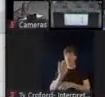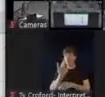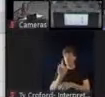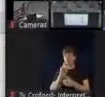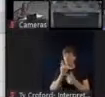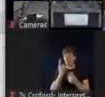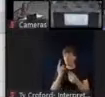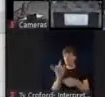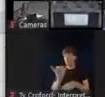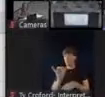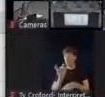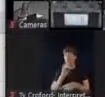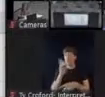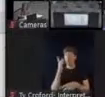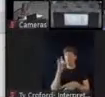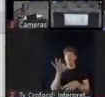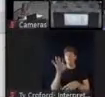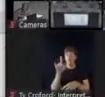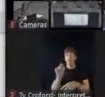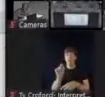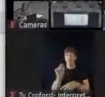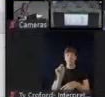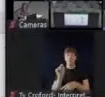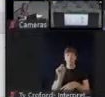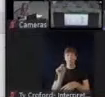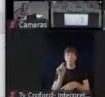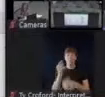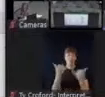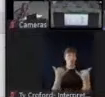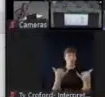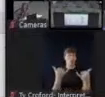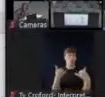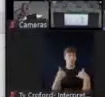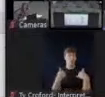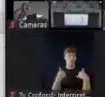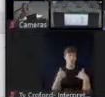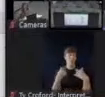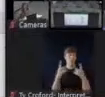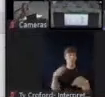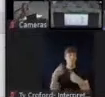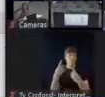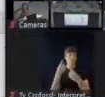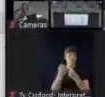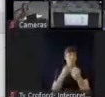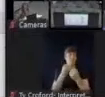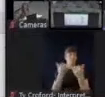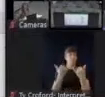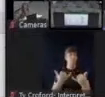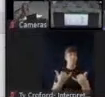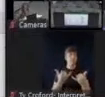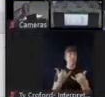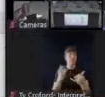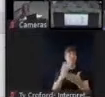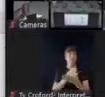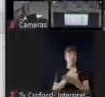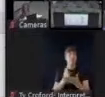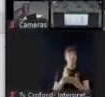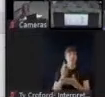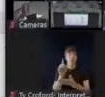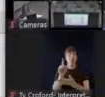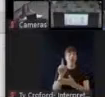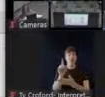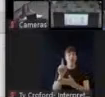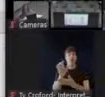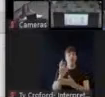so what we have found out, they currently and have for some years now, their budget is